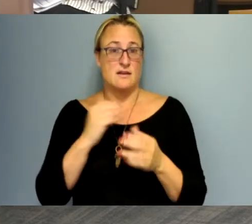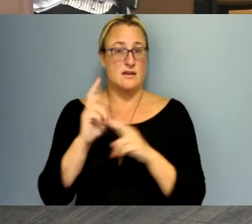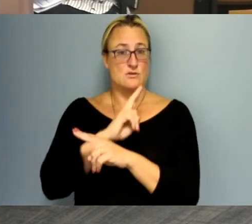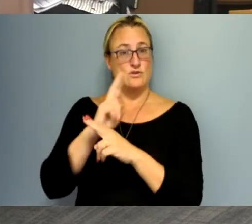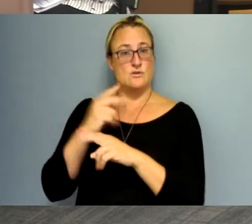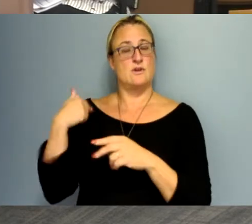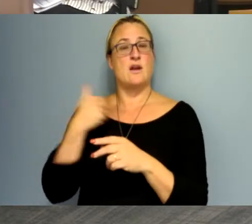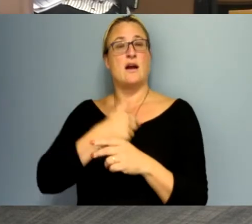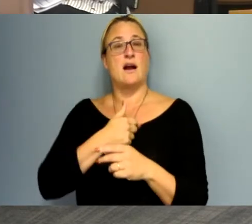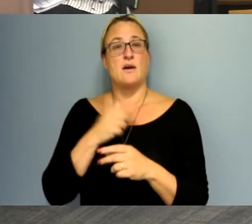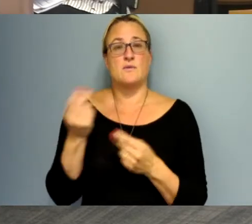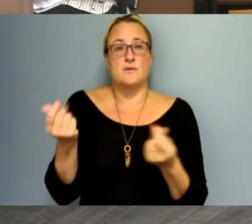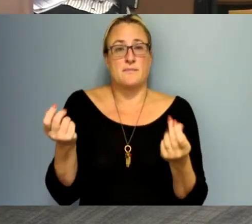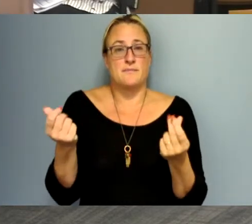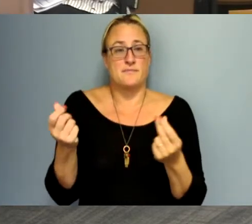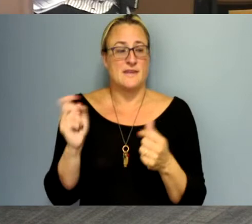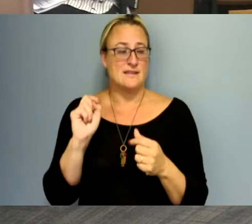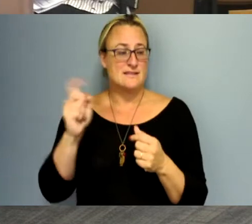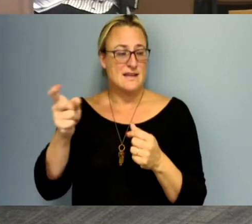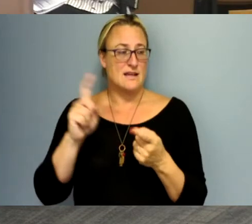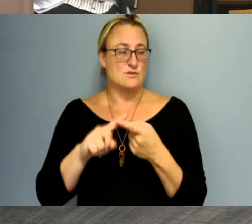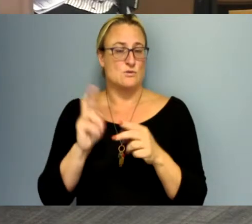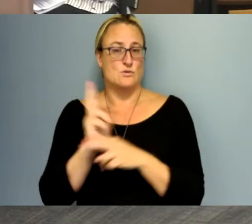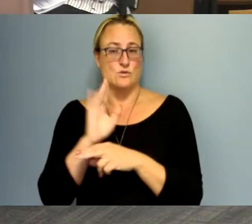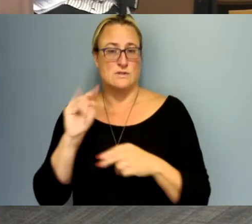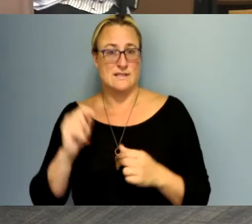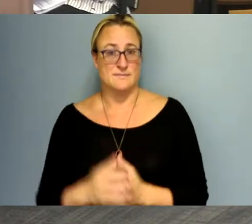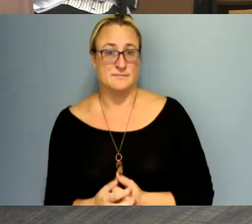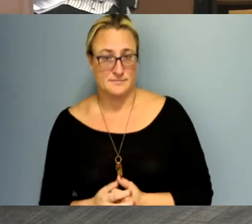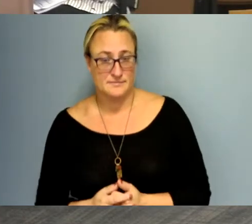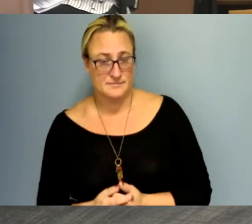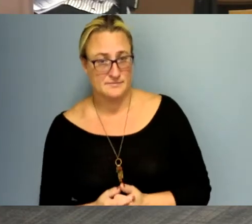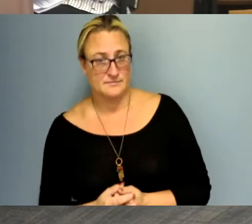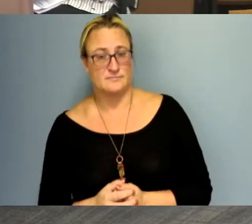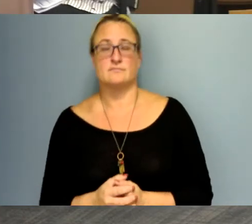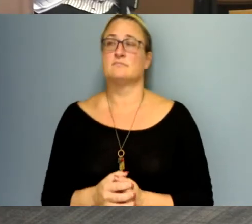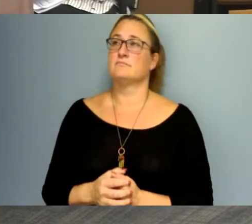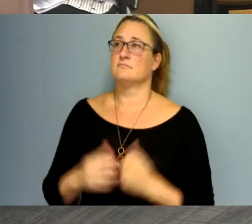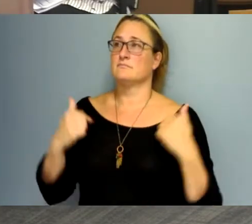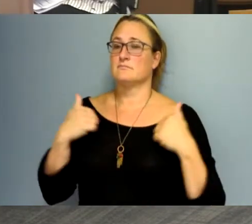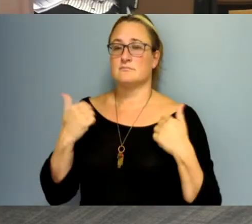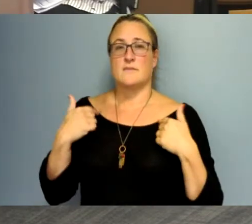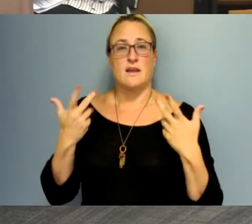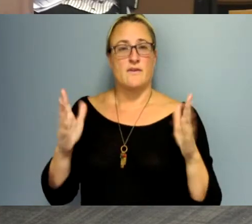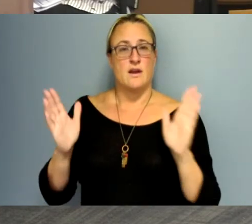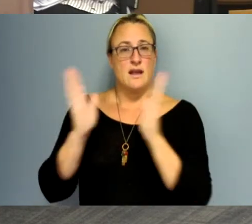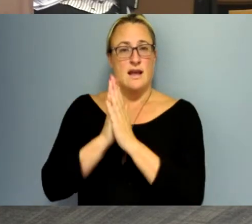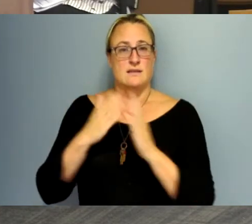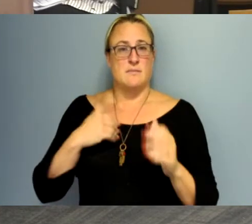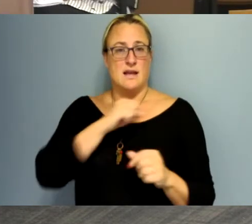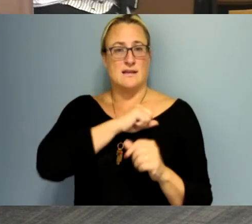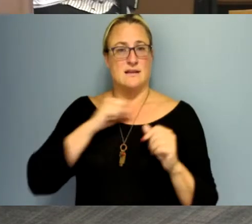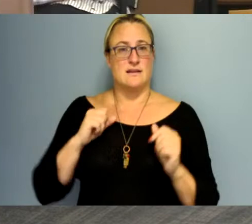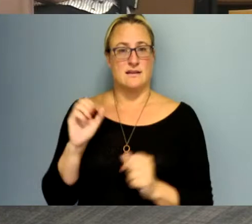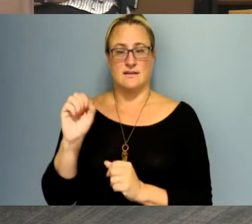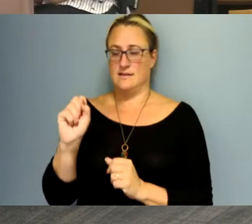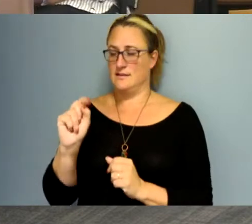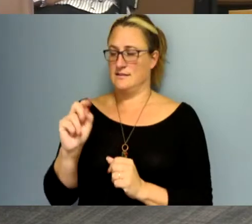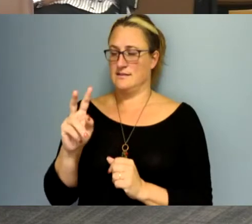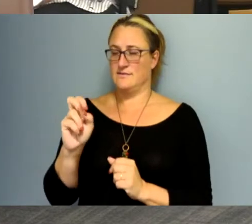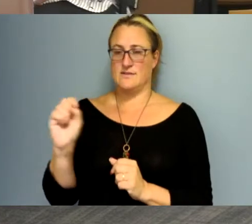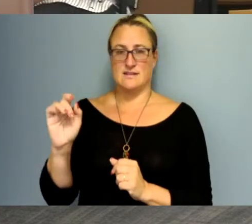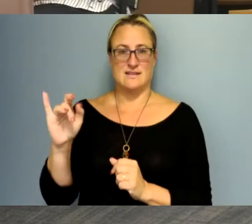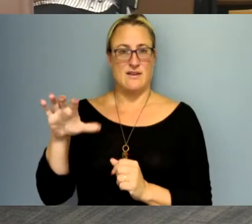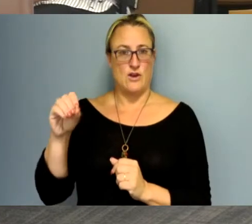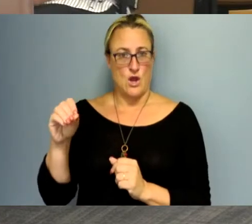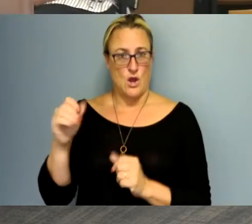our taxpayer money to do so. I have asked my state senator, Senator Steve Sanasario, who was also the